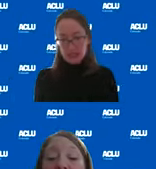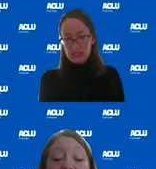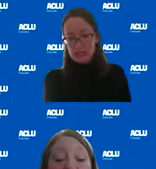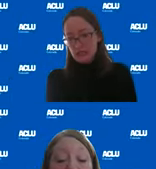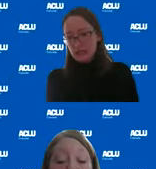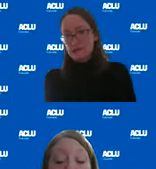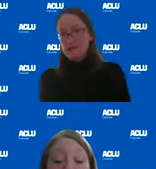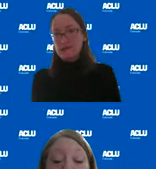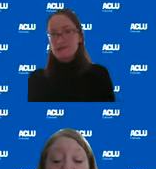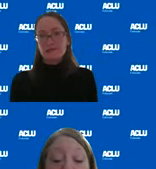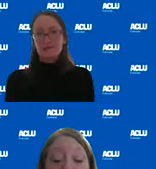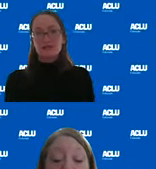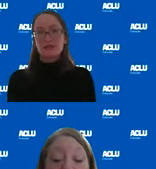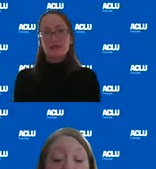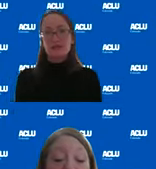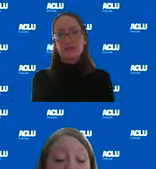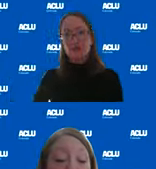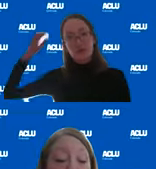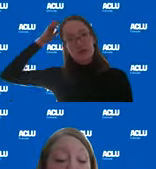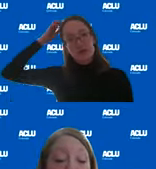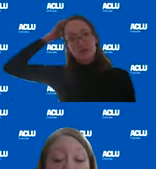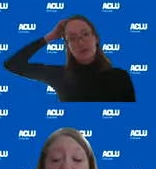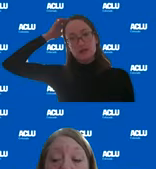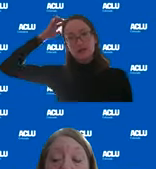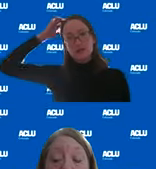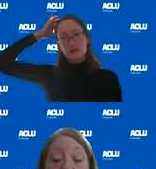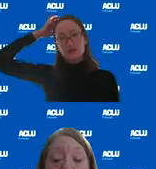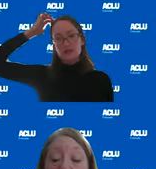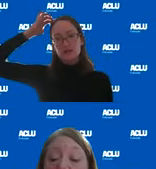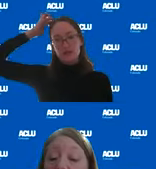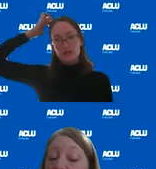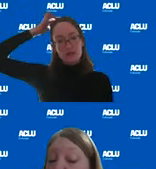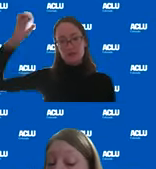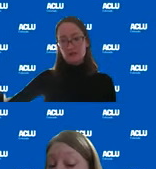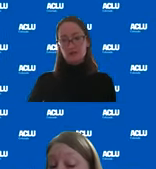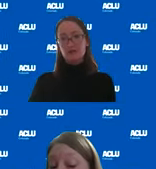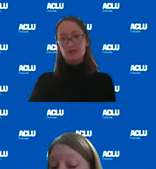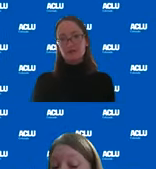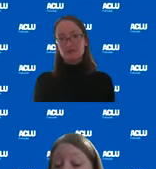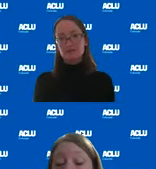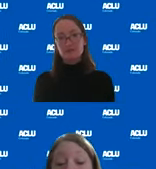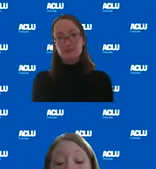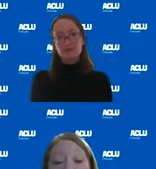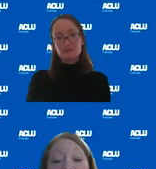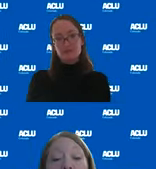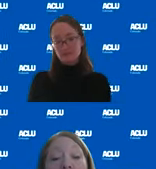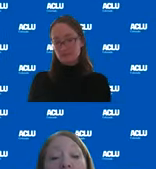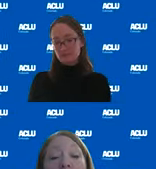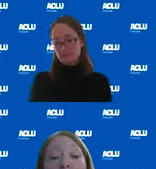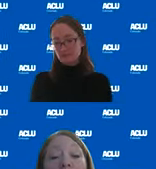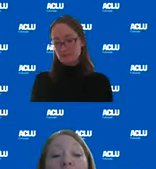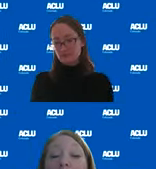We have such great volunteers and wonderful supporters. I don't think we have any more questions. Oh, we got one